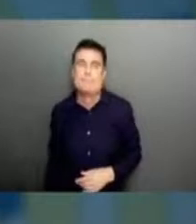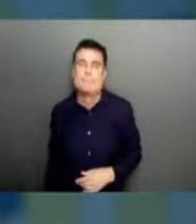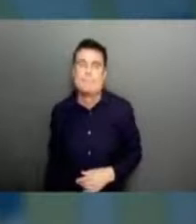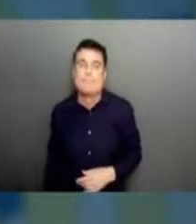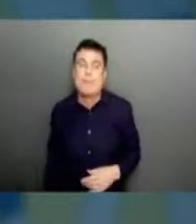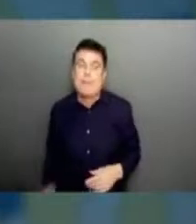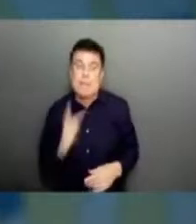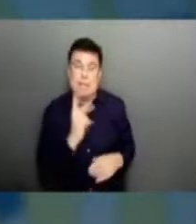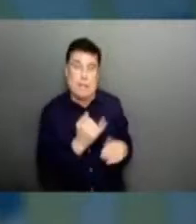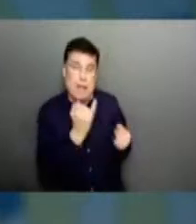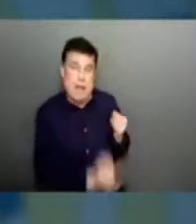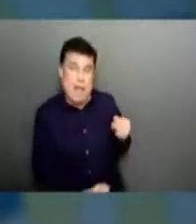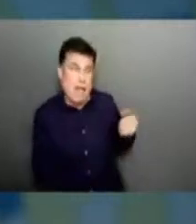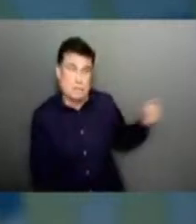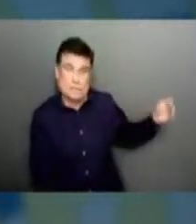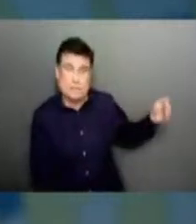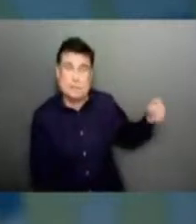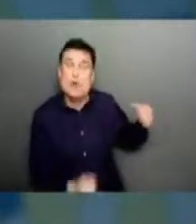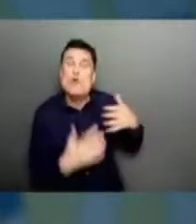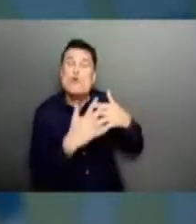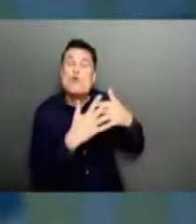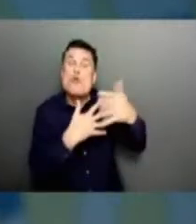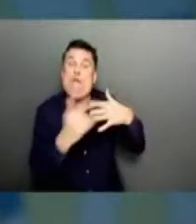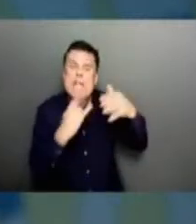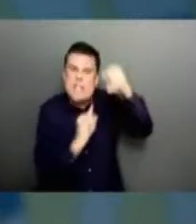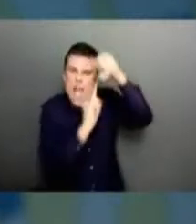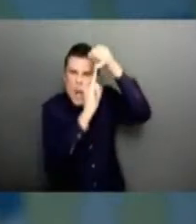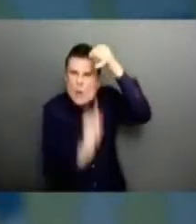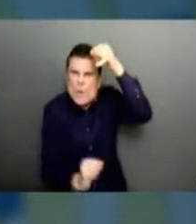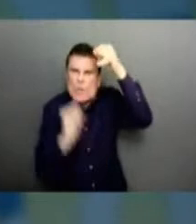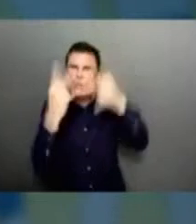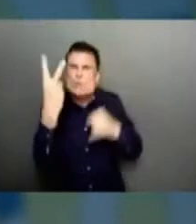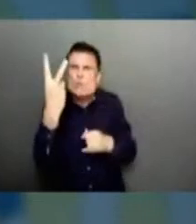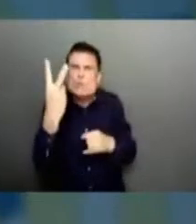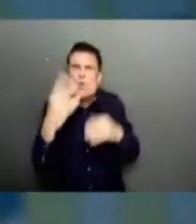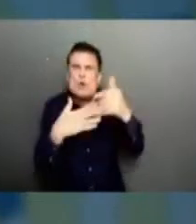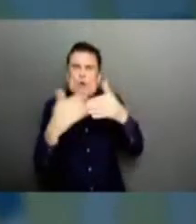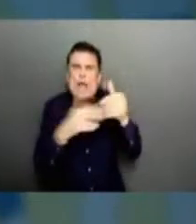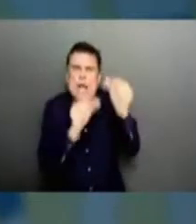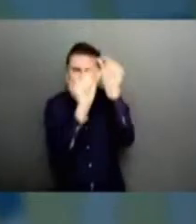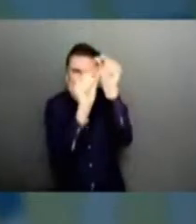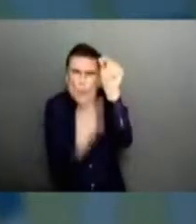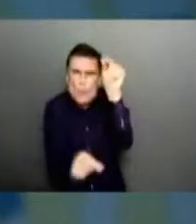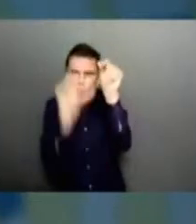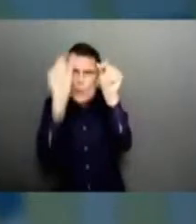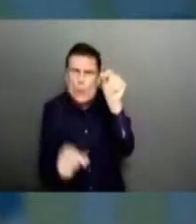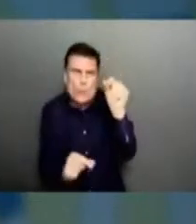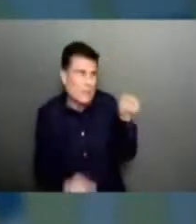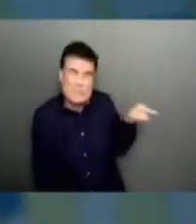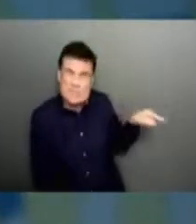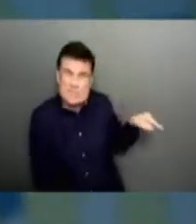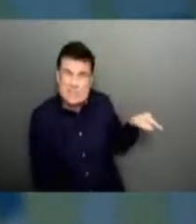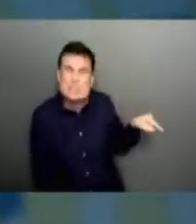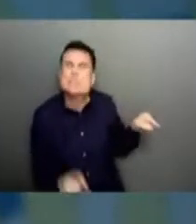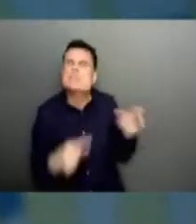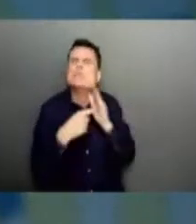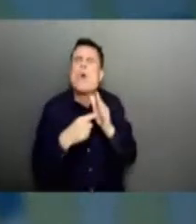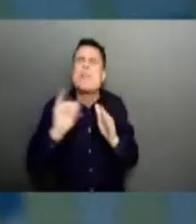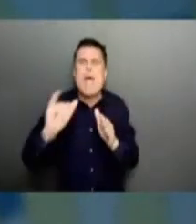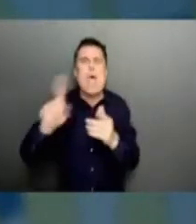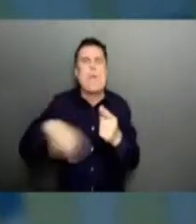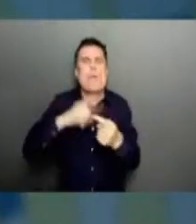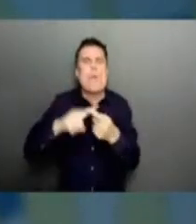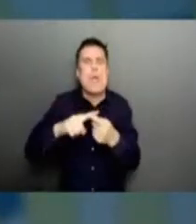us to recognize. But we cannot let off. We've seen that happen before. If we look back into October, we